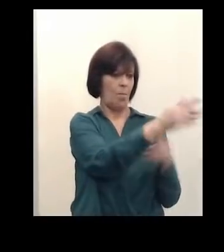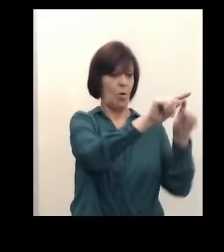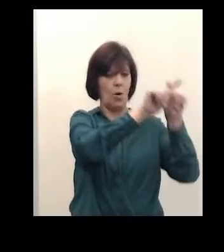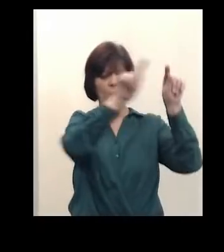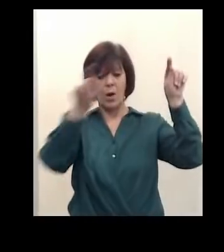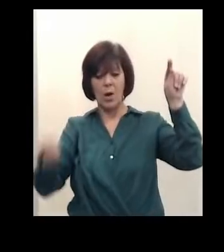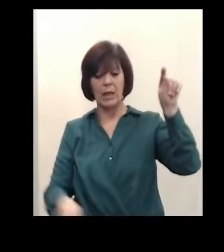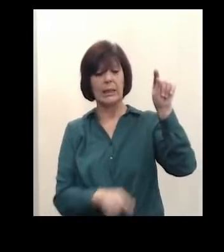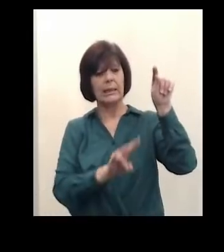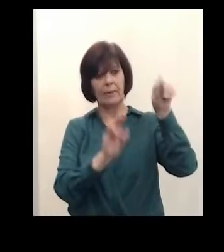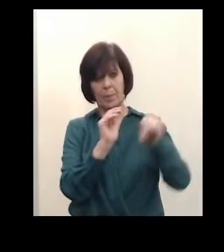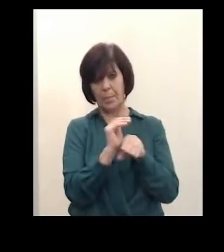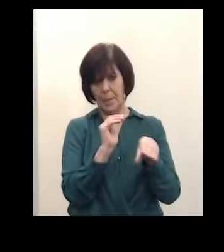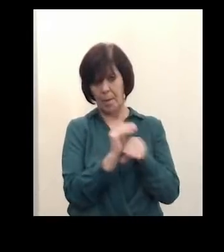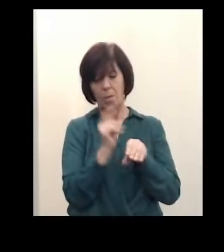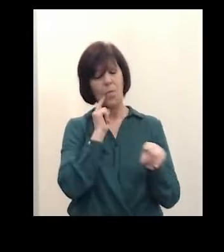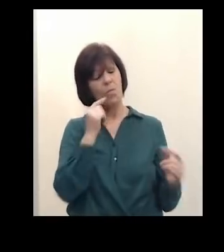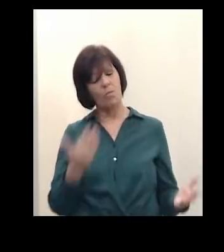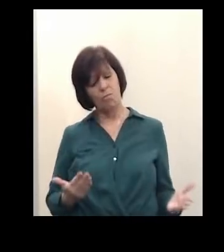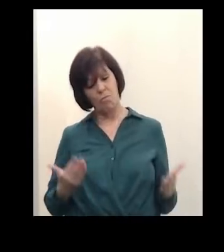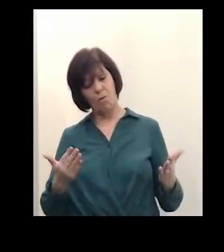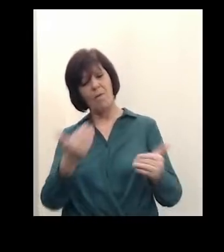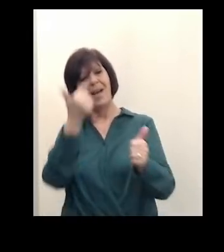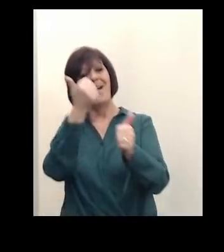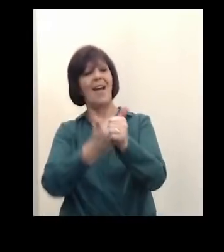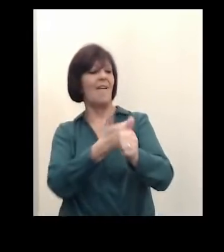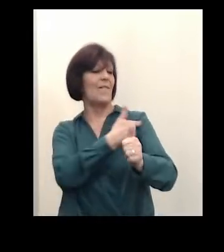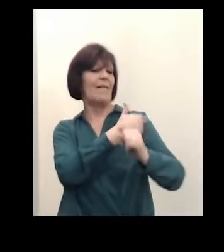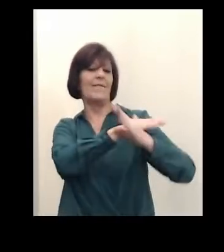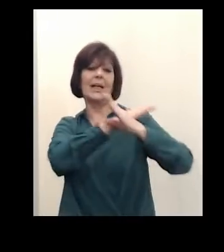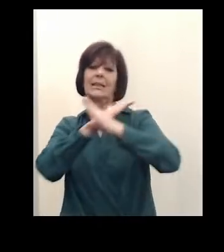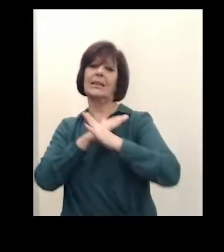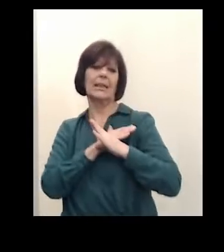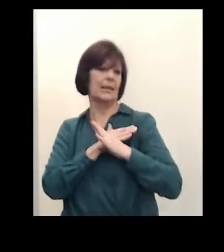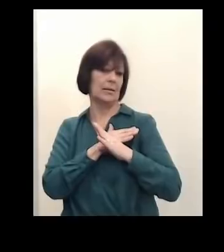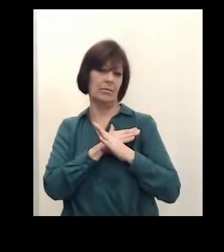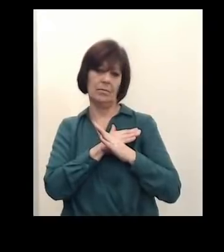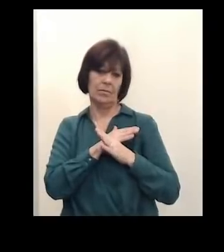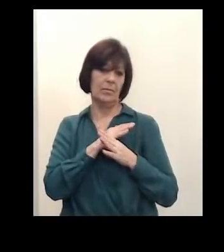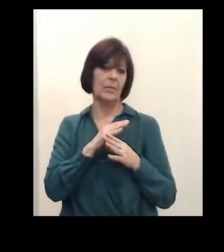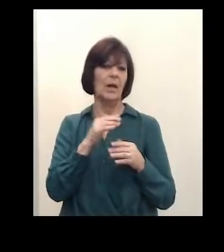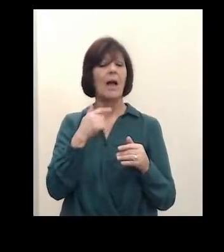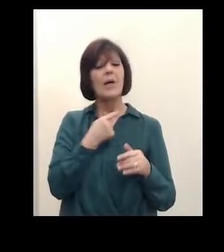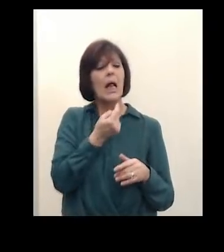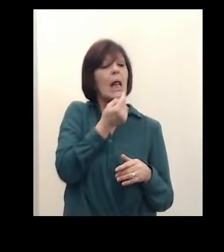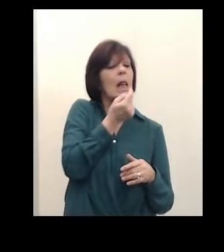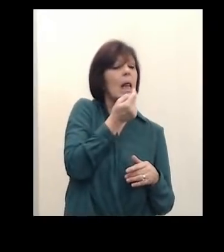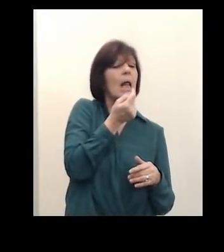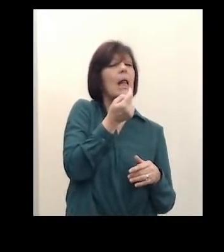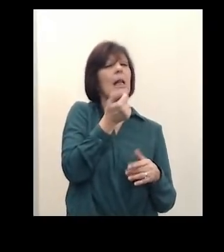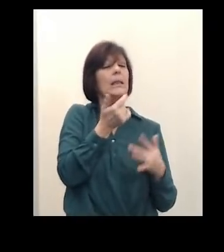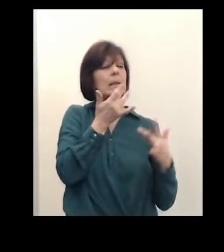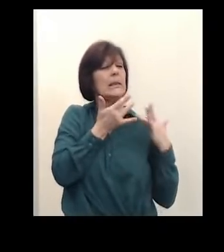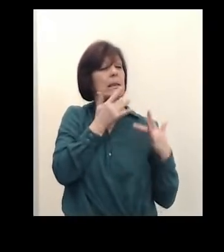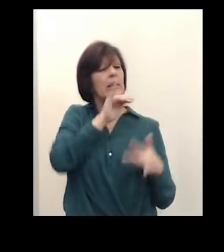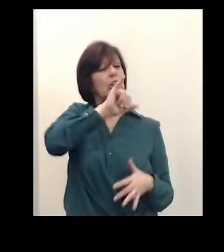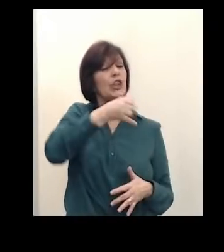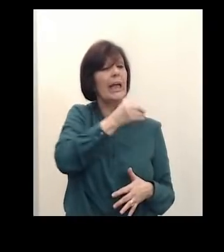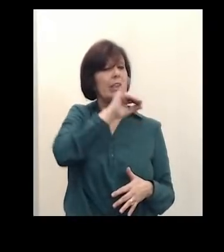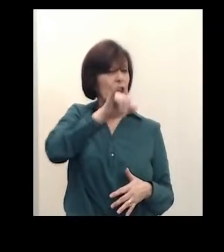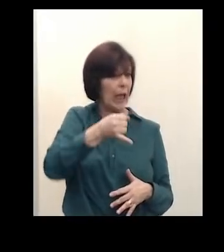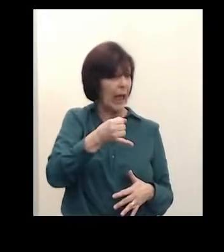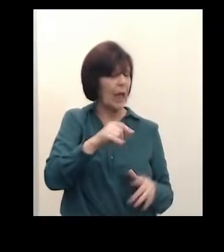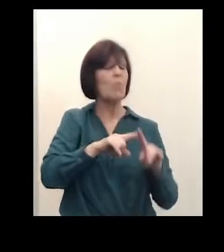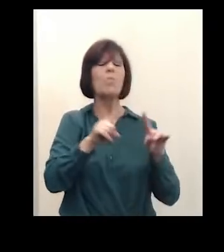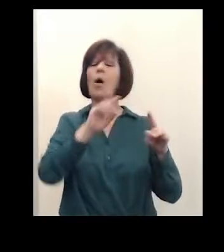p.m., we offer every single vaccine possible, except we have like a little bit of a shortage of Johnson & Johnson. We have all the